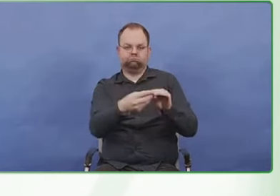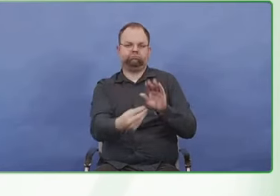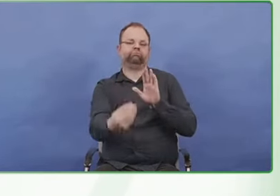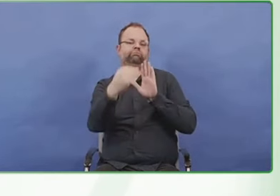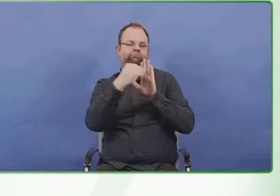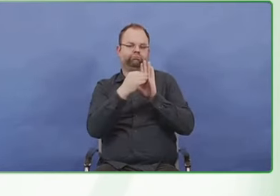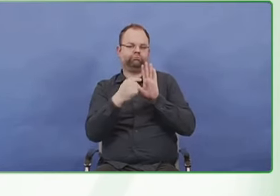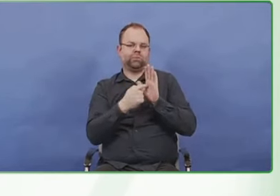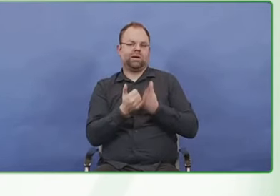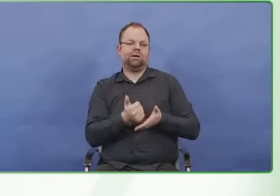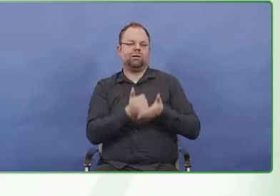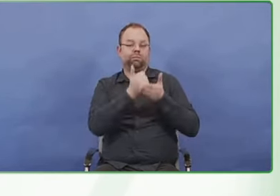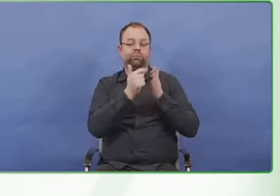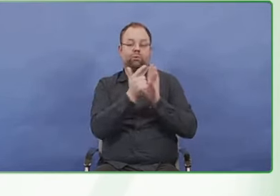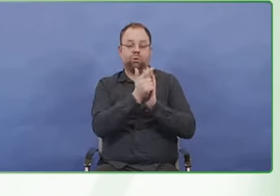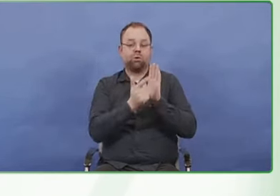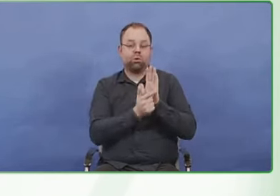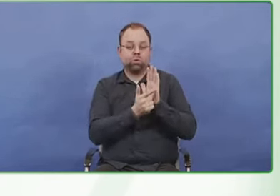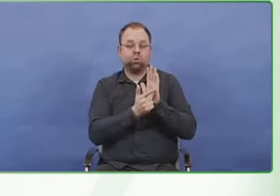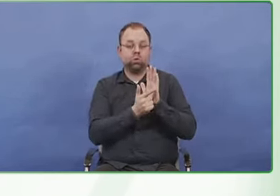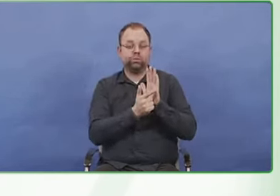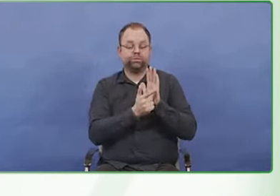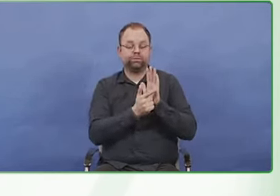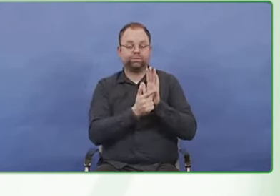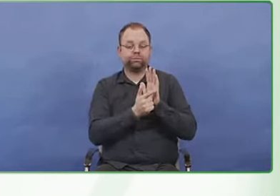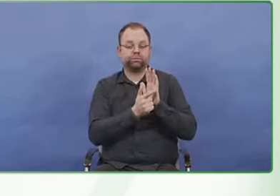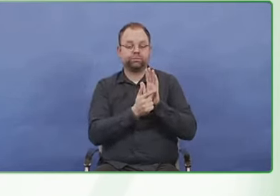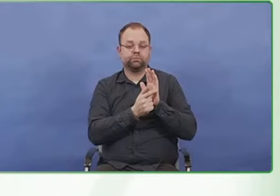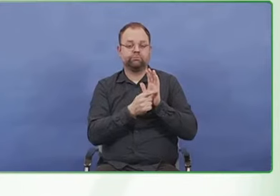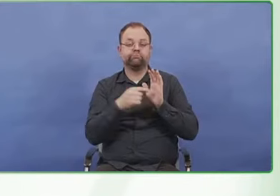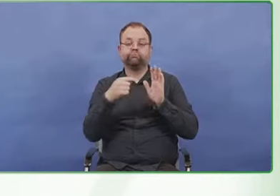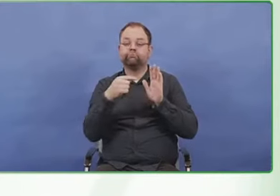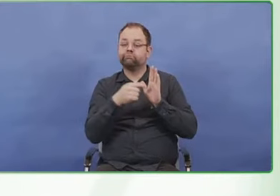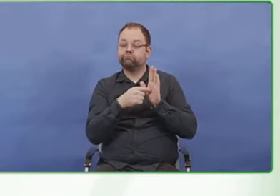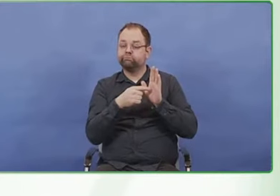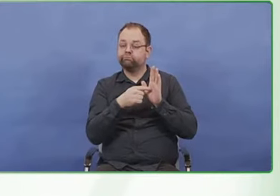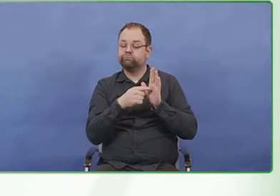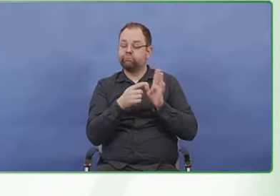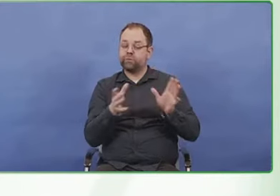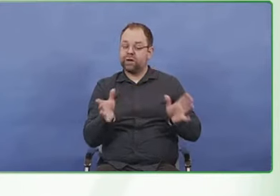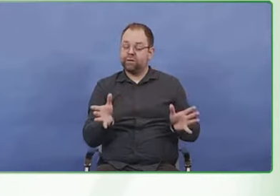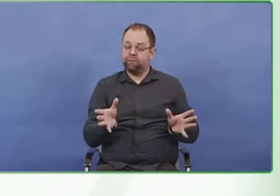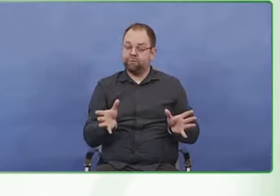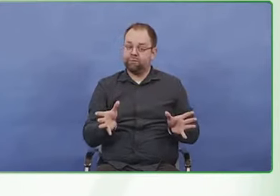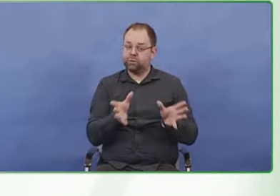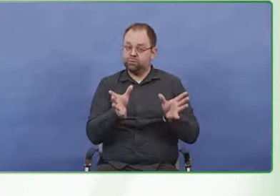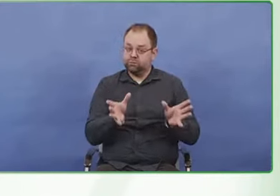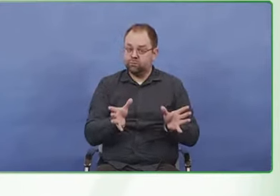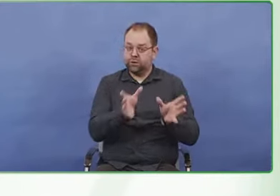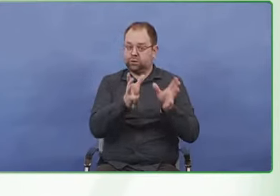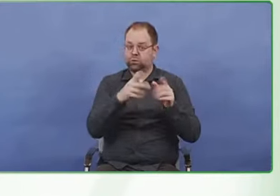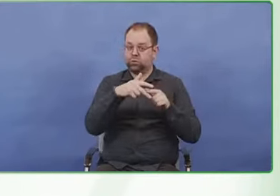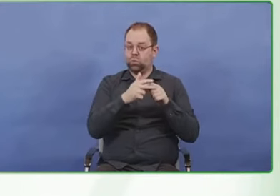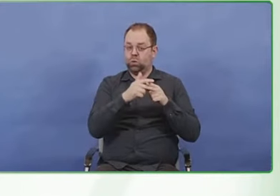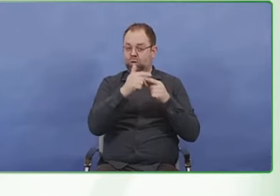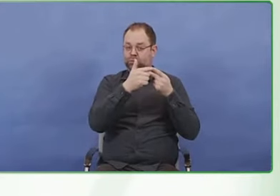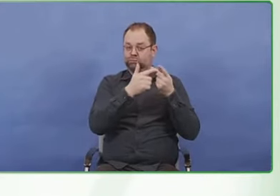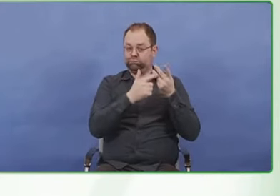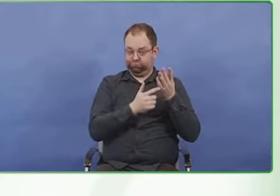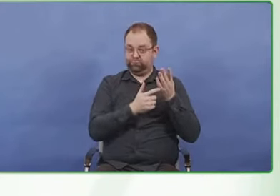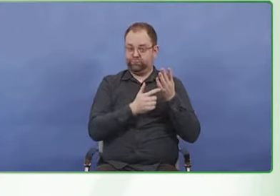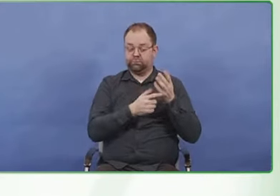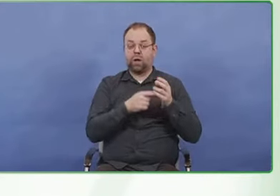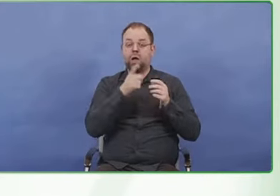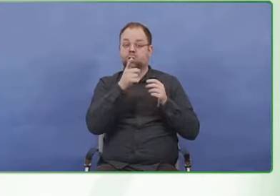This initial legislation in 1998 had a few major shortcomings that led